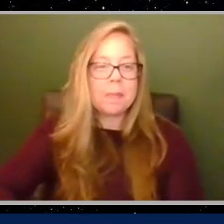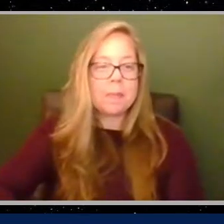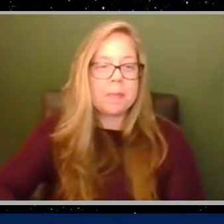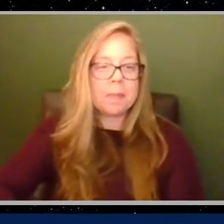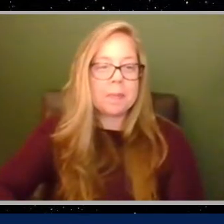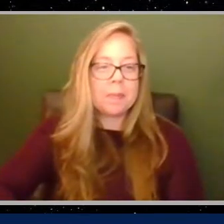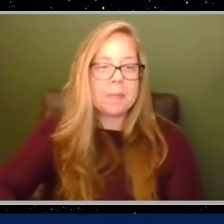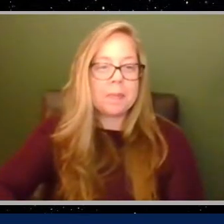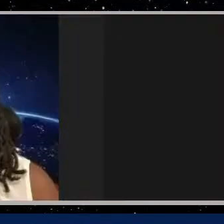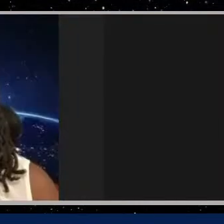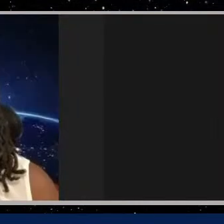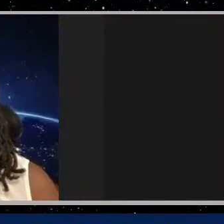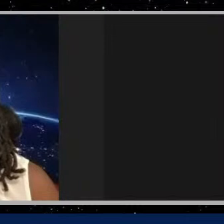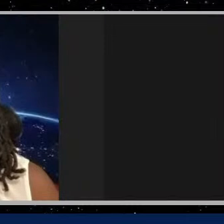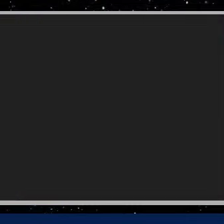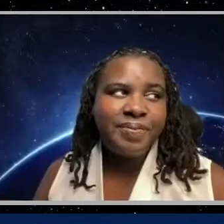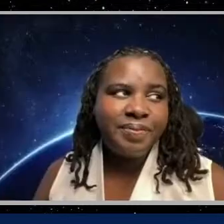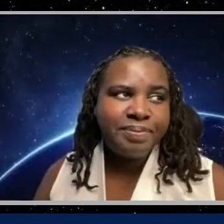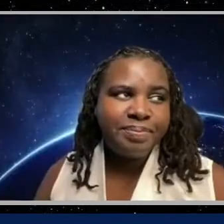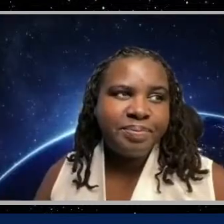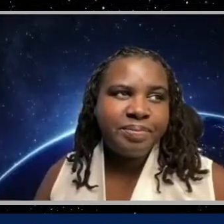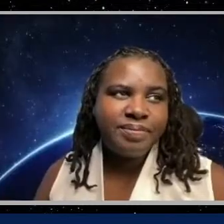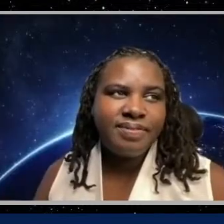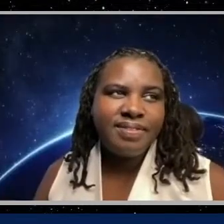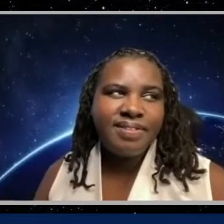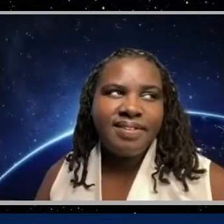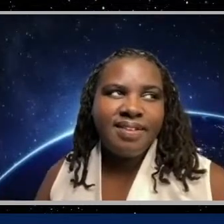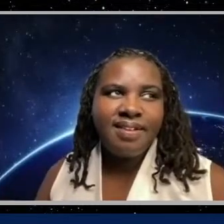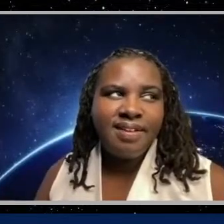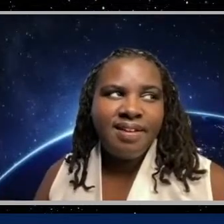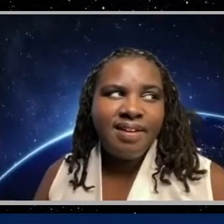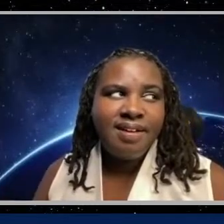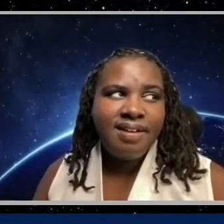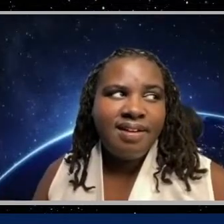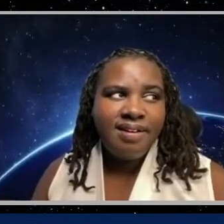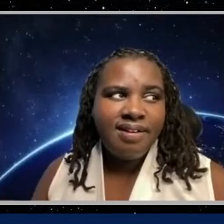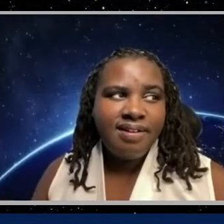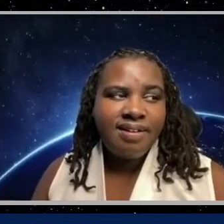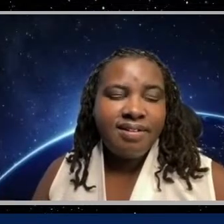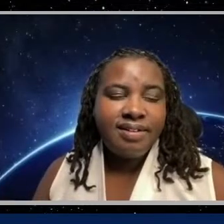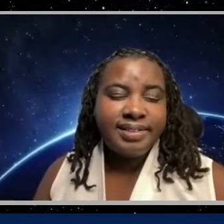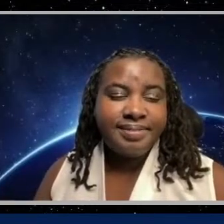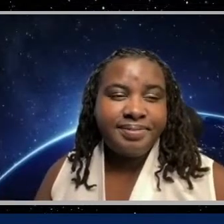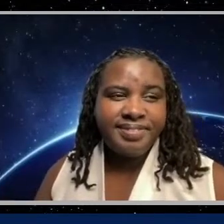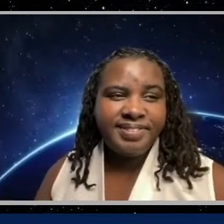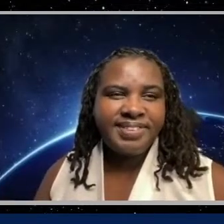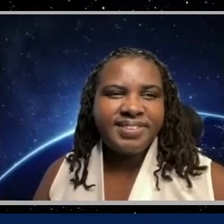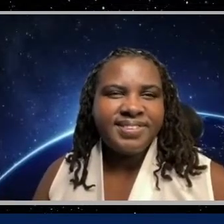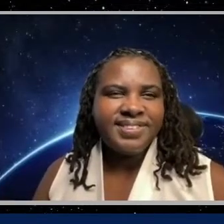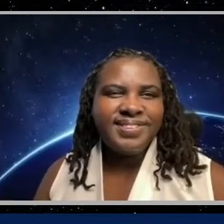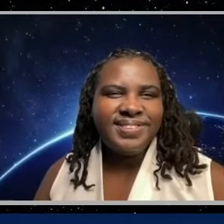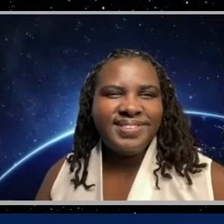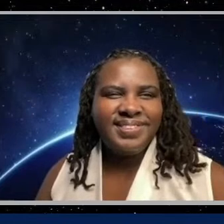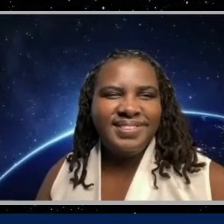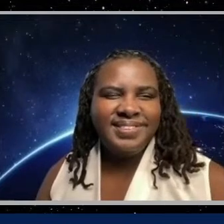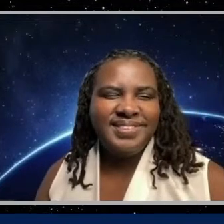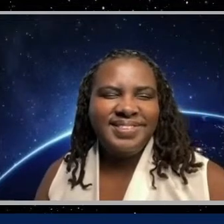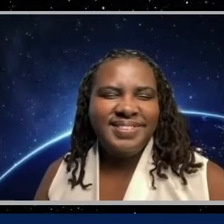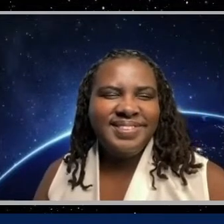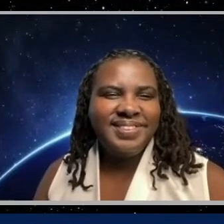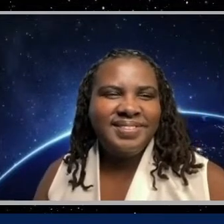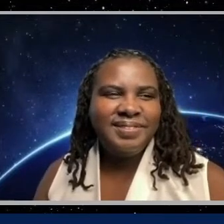What's the selection process like? Was, there just sort of interview, or did you have